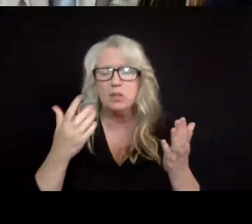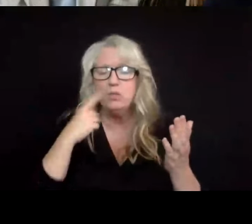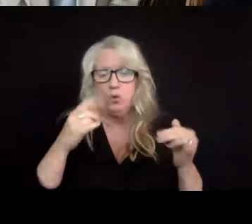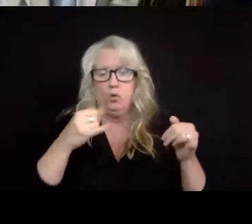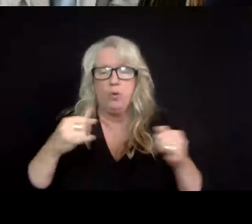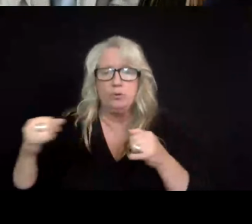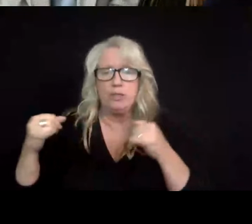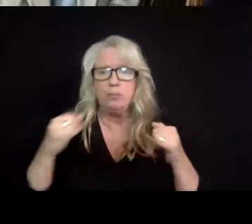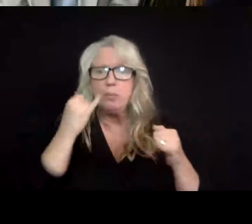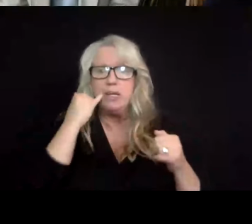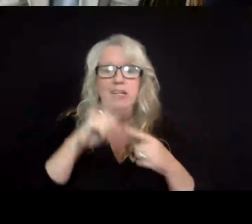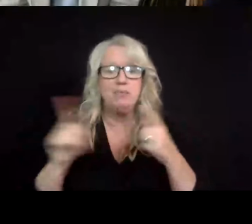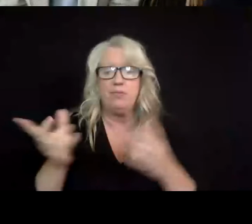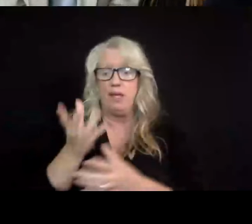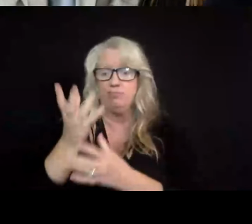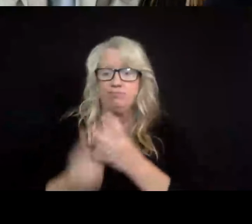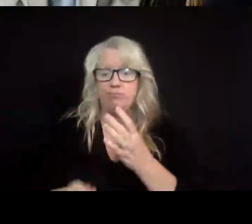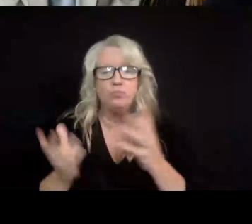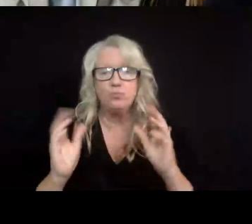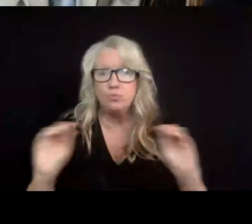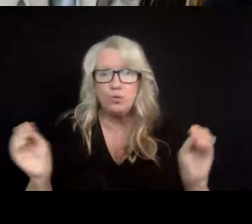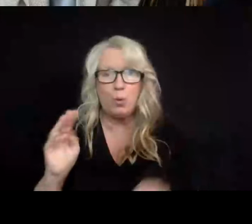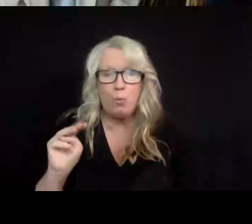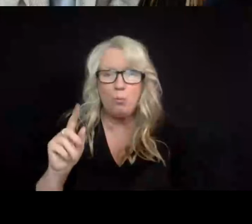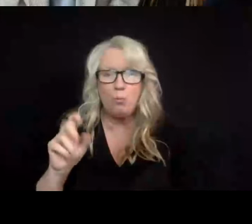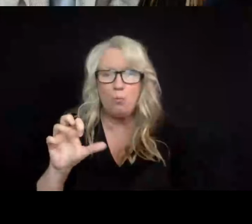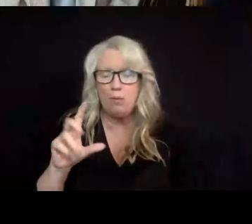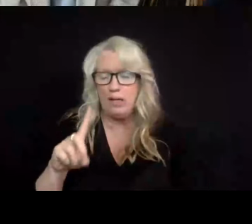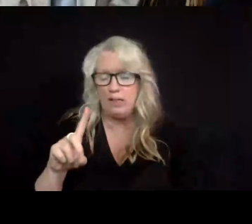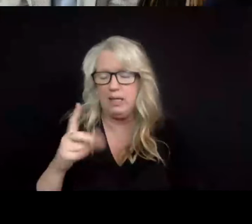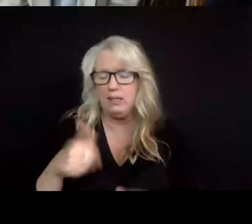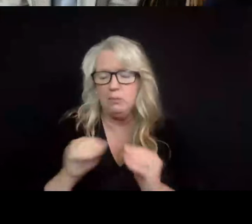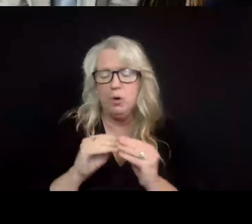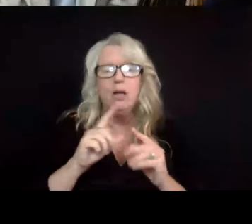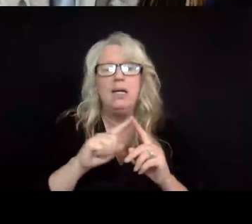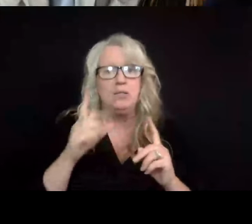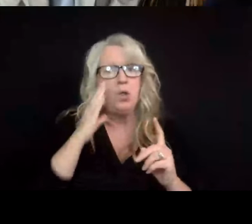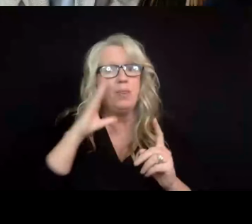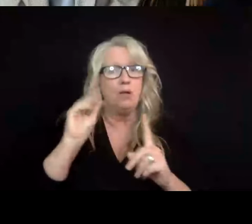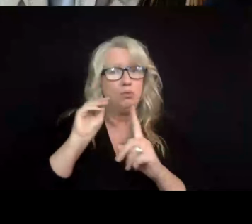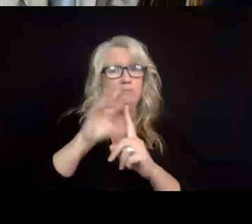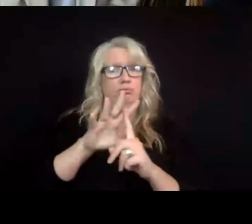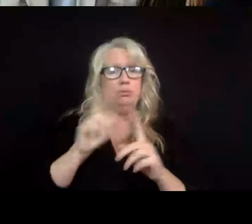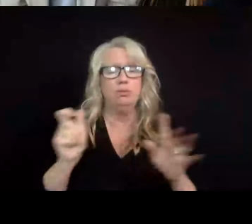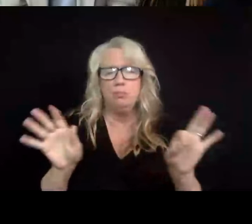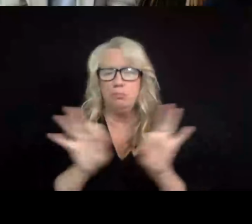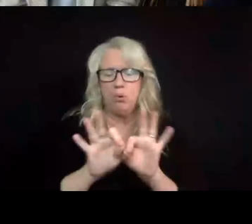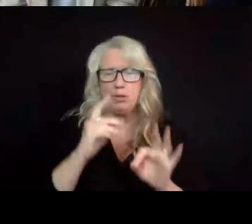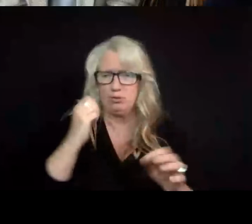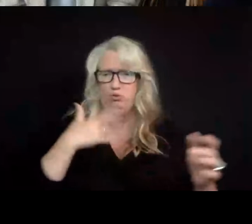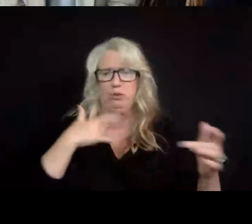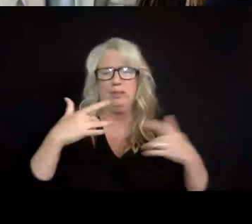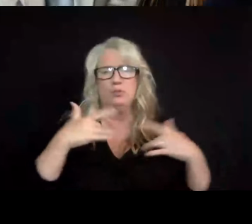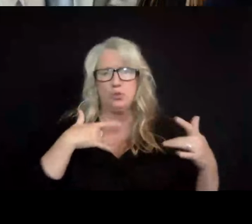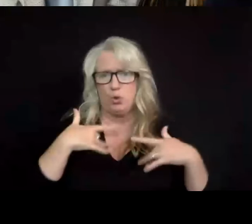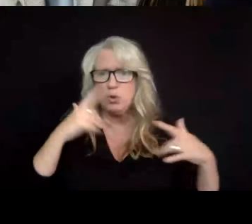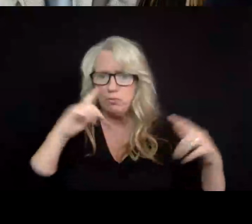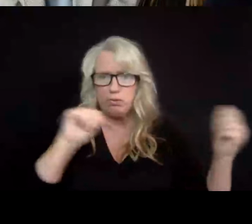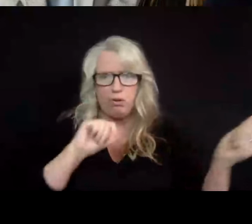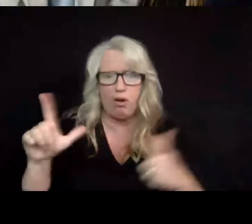individuals lose Medicaid. I want to highlight, because this is something that should concern all of us, as one